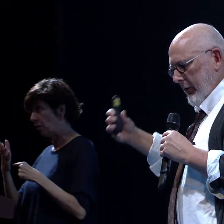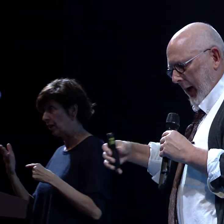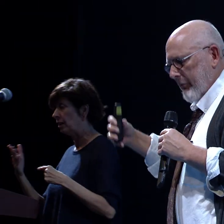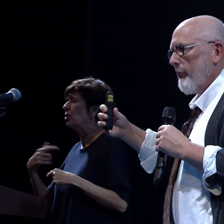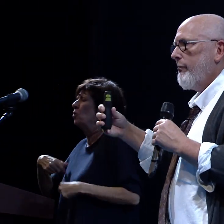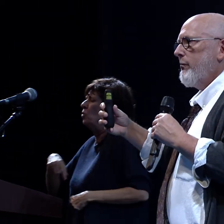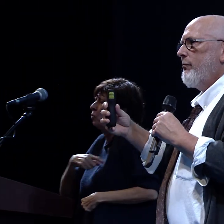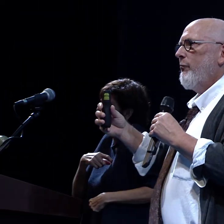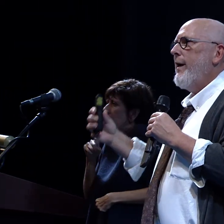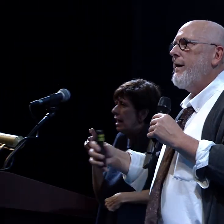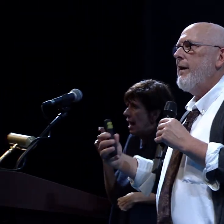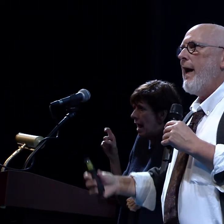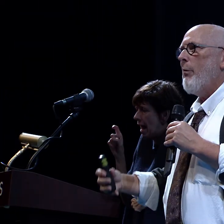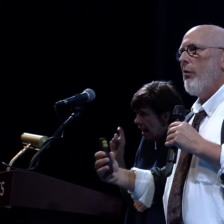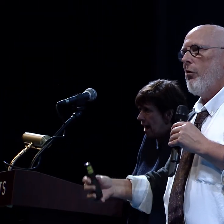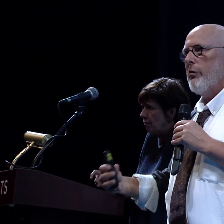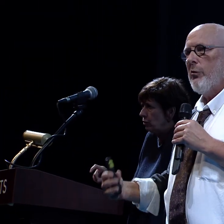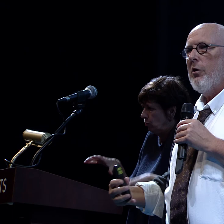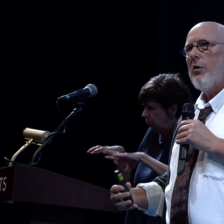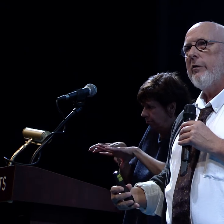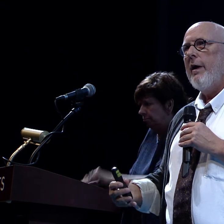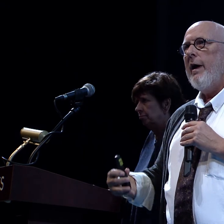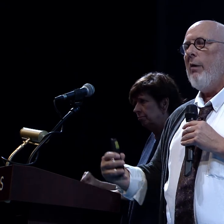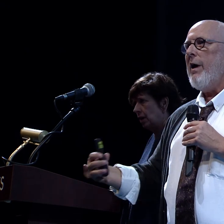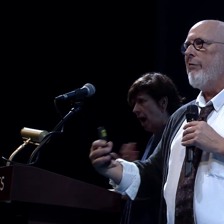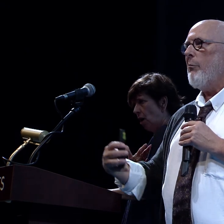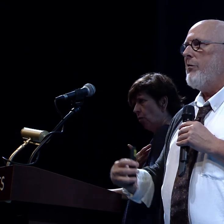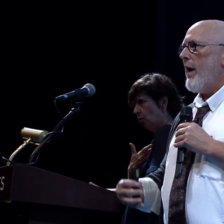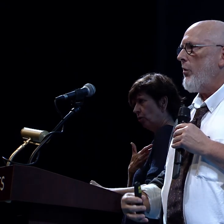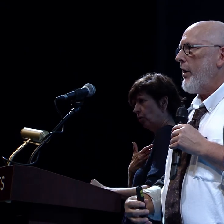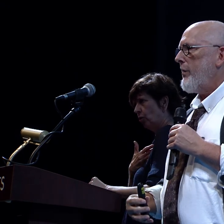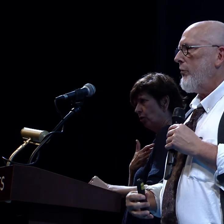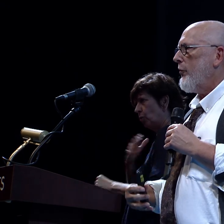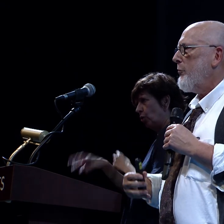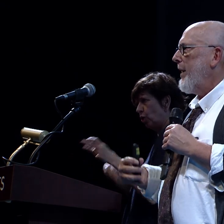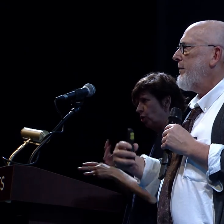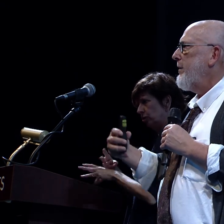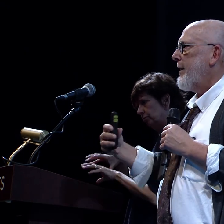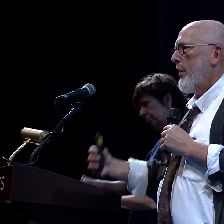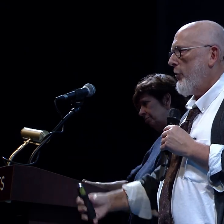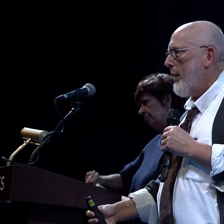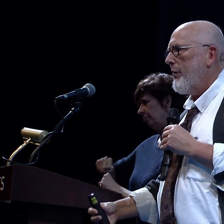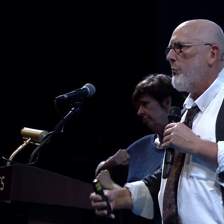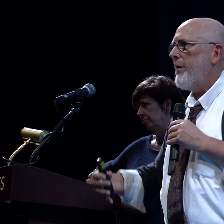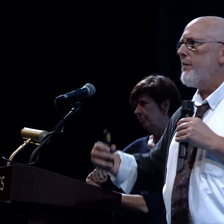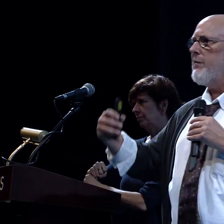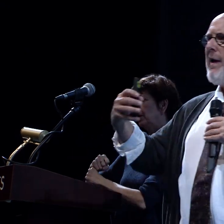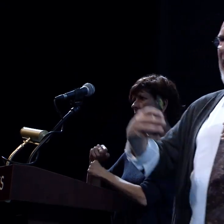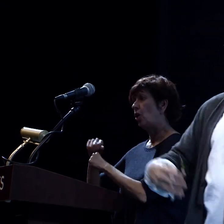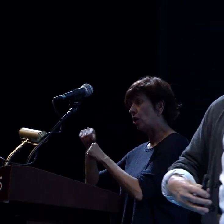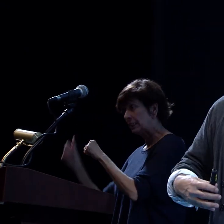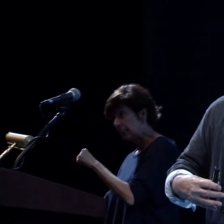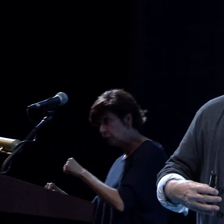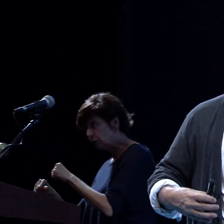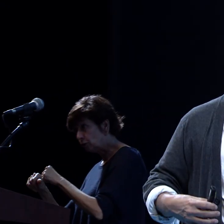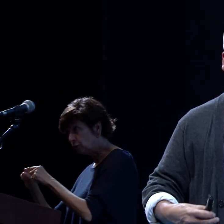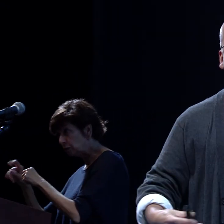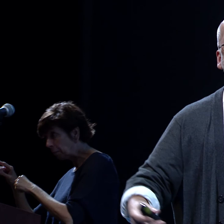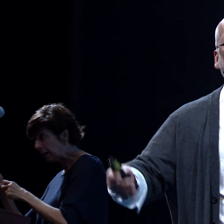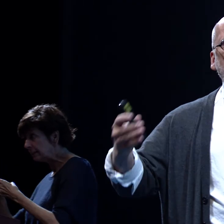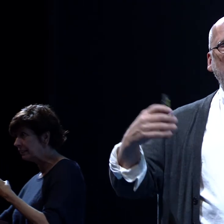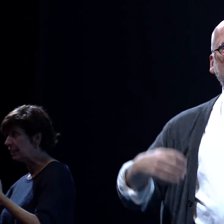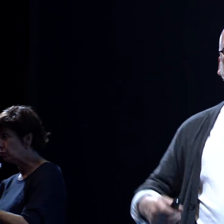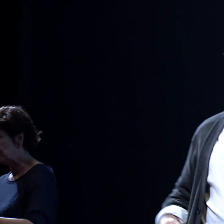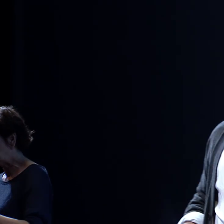we really have to reclaim our role in the world. And we have to protect architectural spaces and entertainment spaces and physical